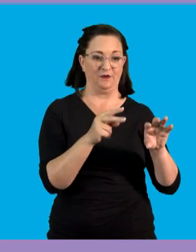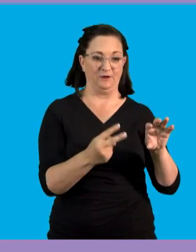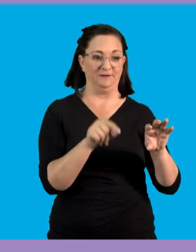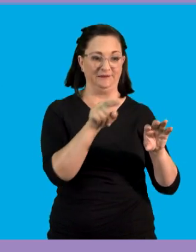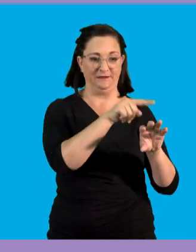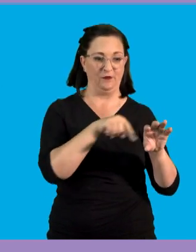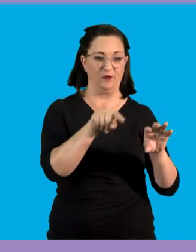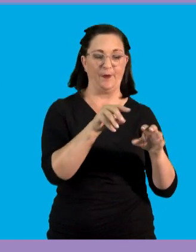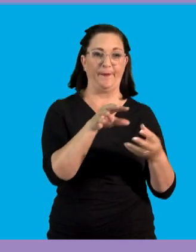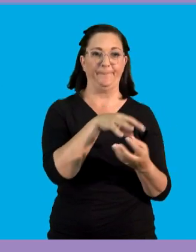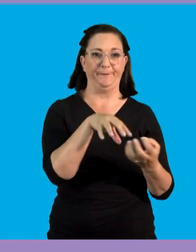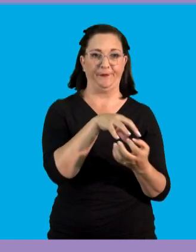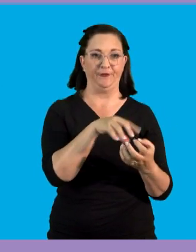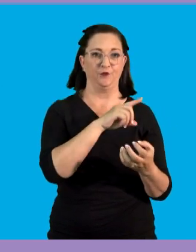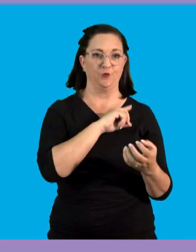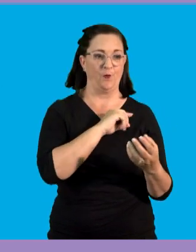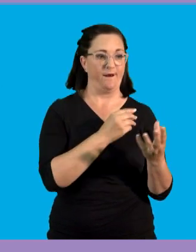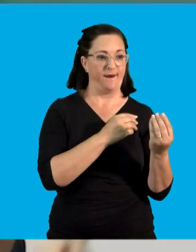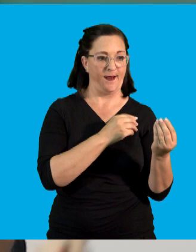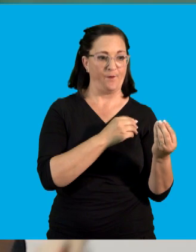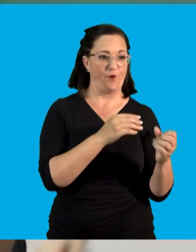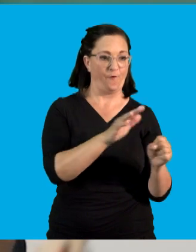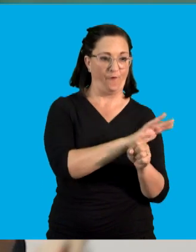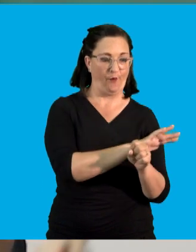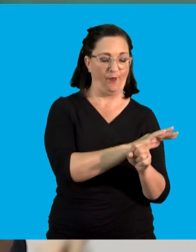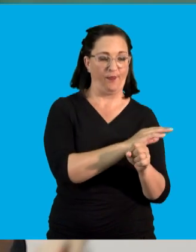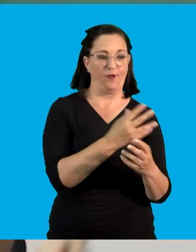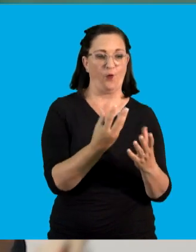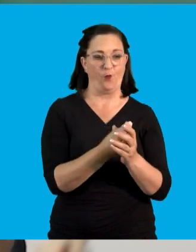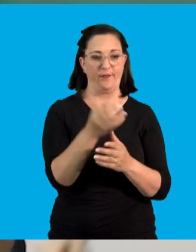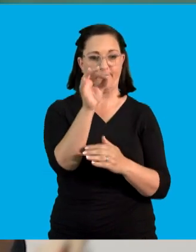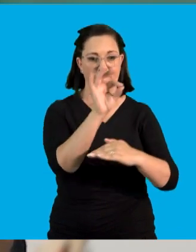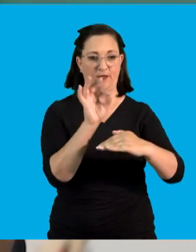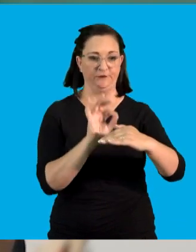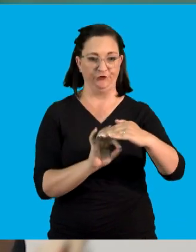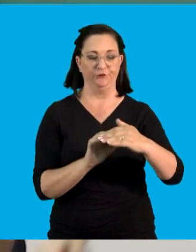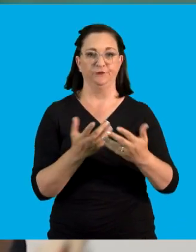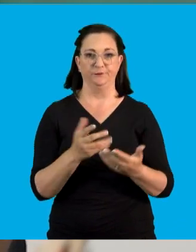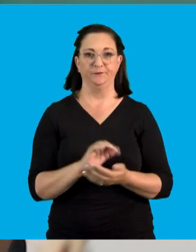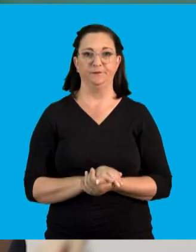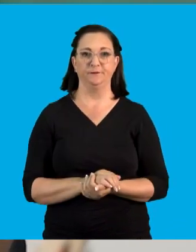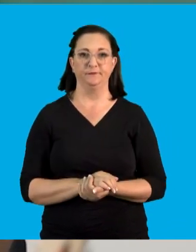mixed fraction? That is because it consists of a whole number and a fraction.